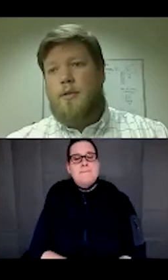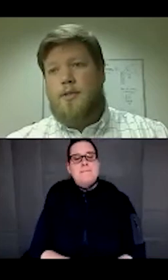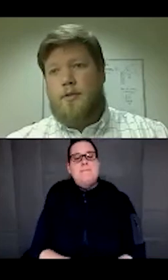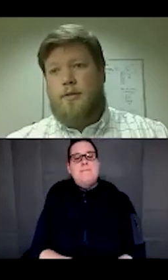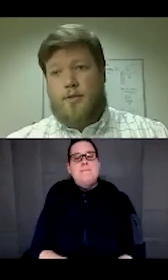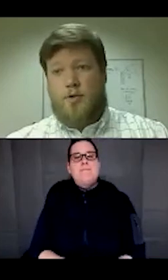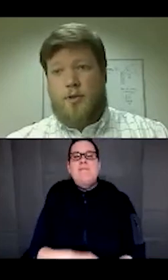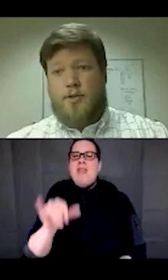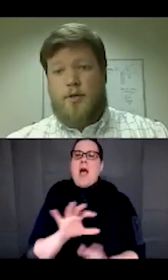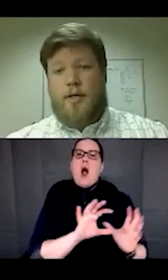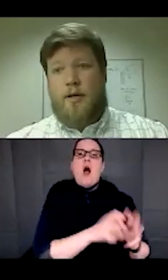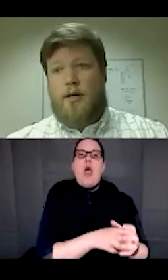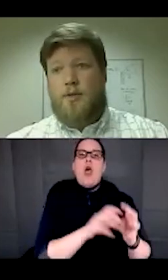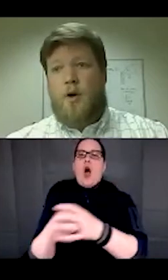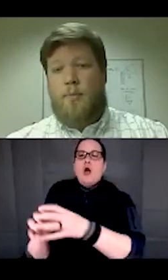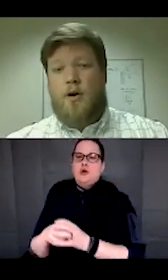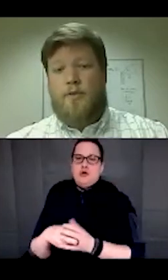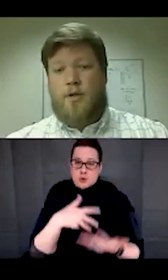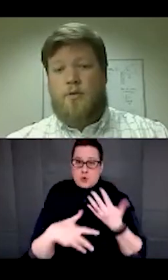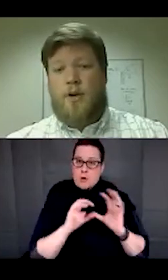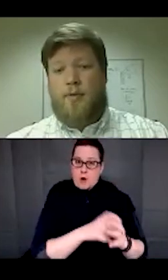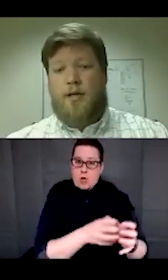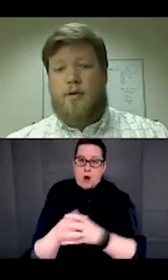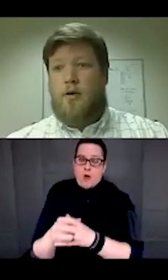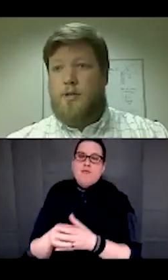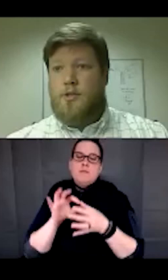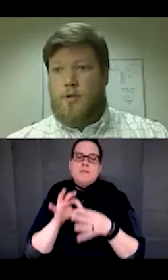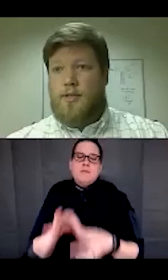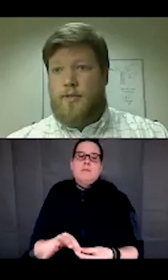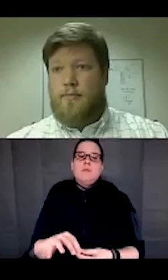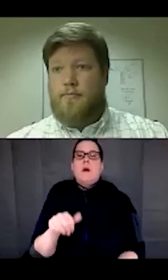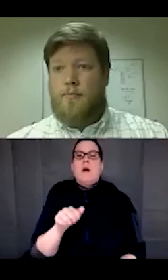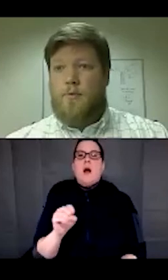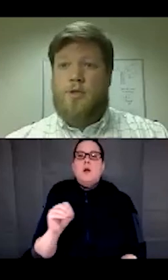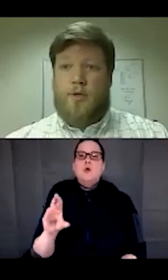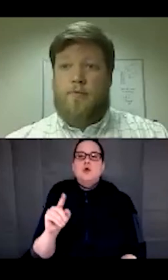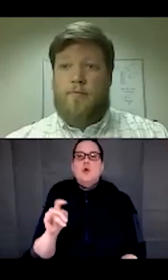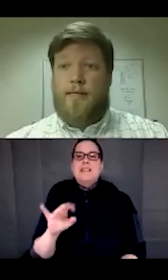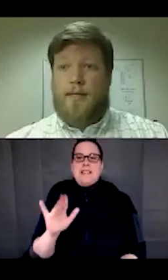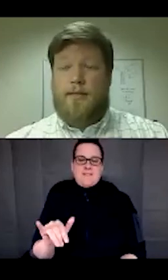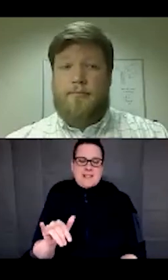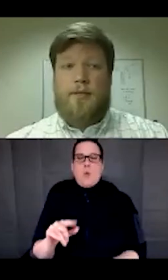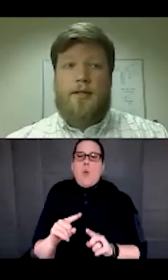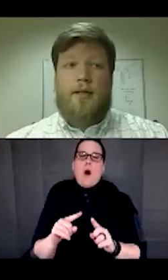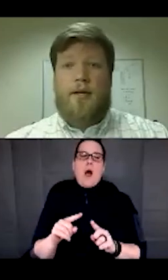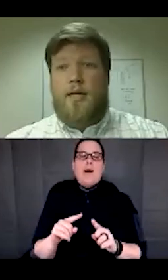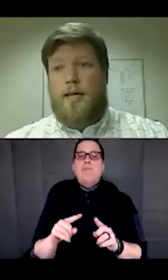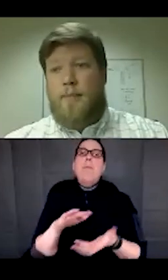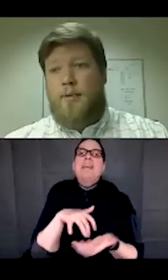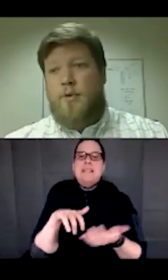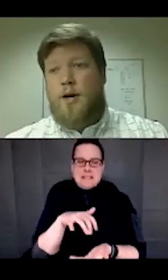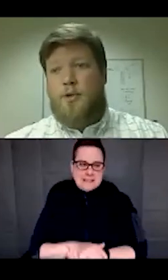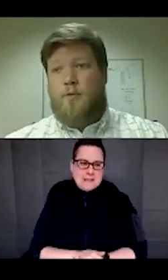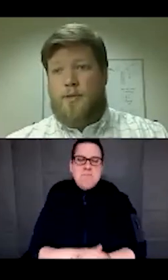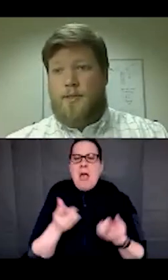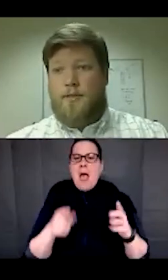This clustering, the social clustering, is all part of a general phenomenon called assortativity, or assortative mixing. It can happen